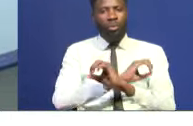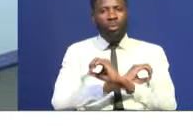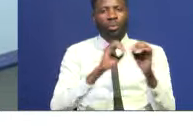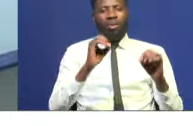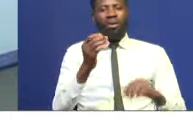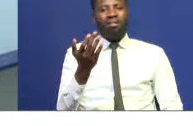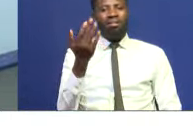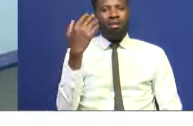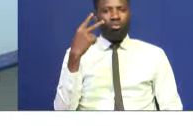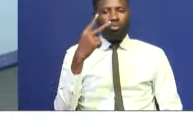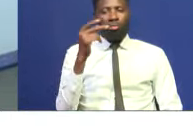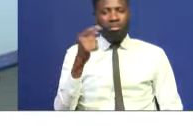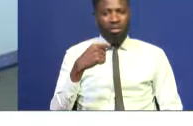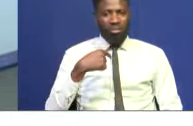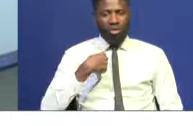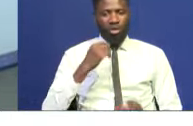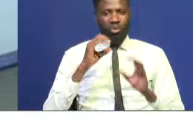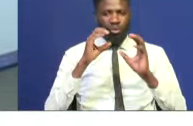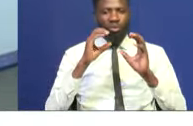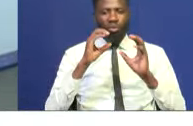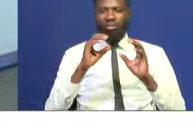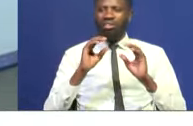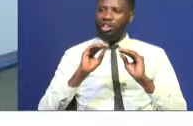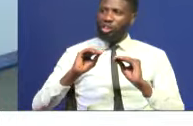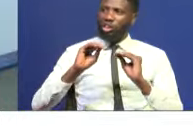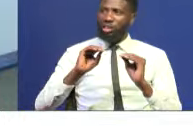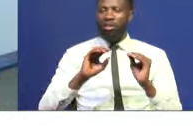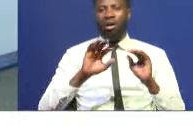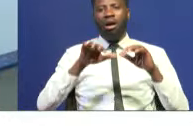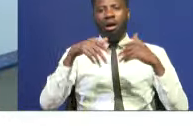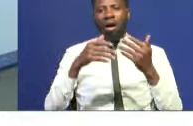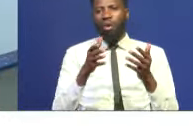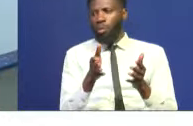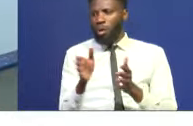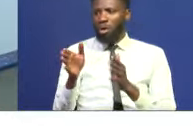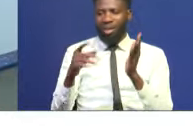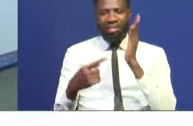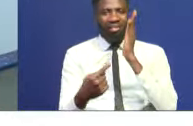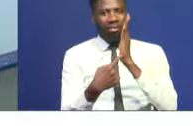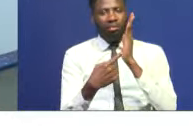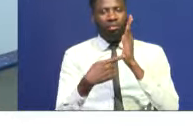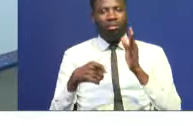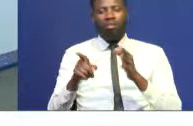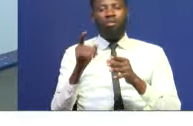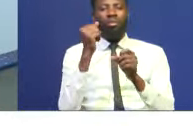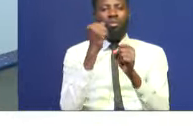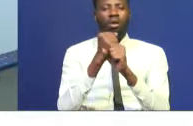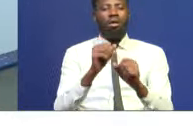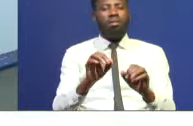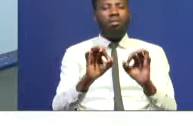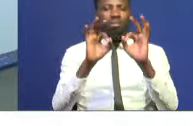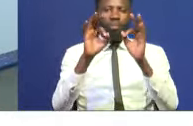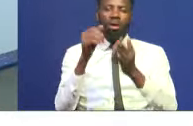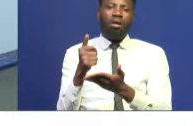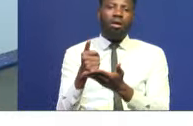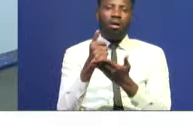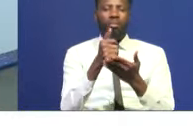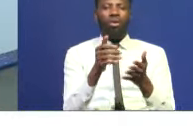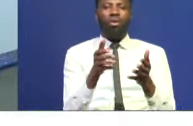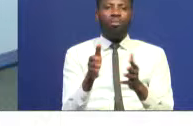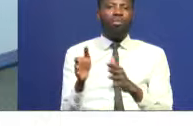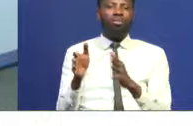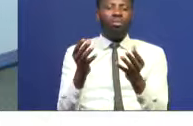months as coach, I've been working on strategy and tactics with them in the offensive zone. They did that really well, and that created a lot of